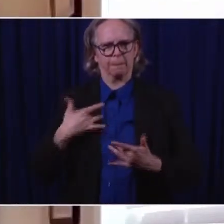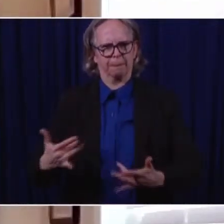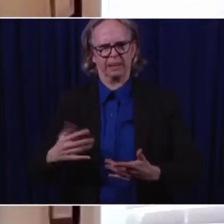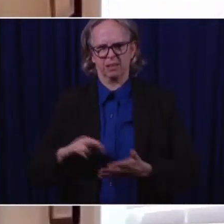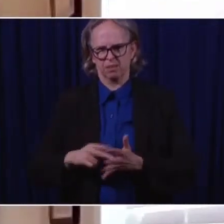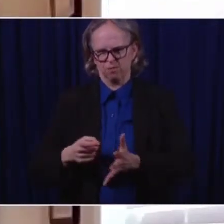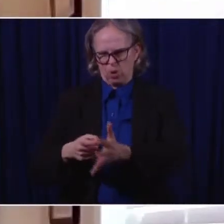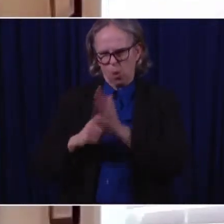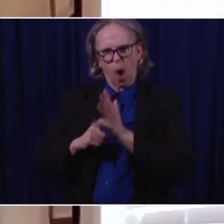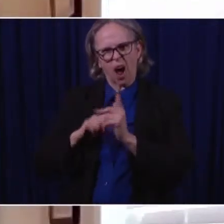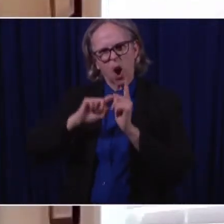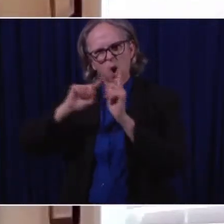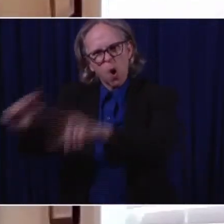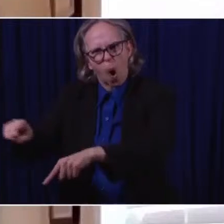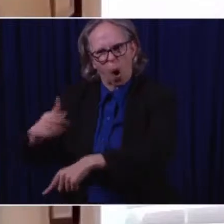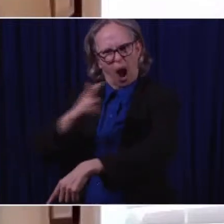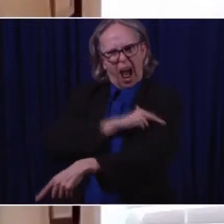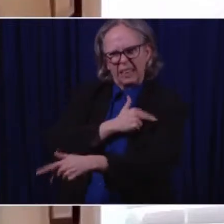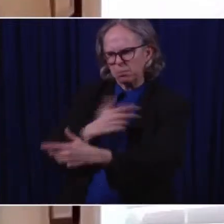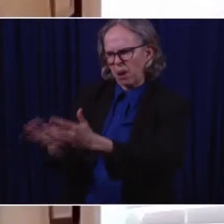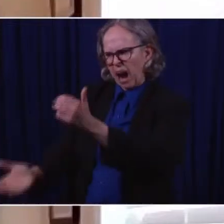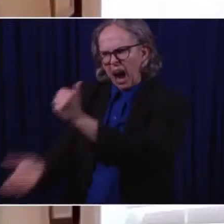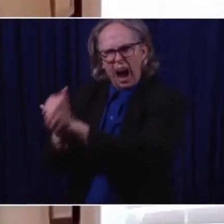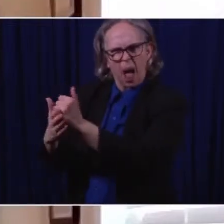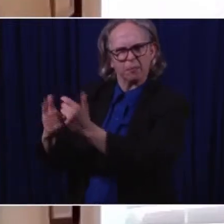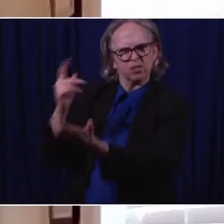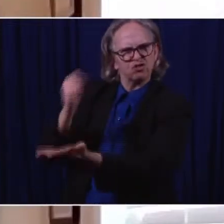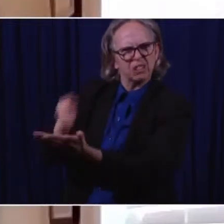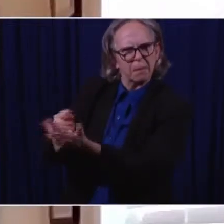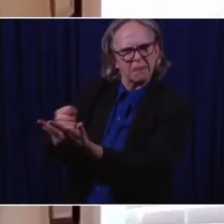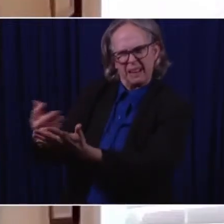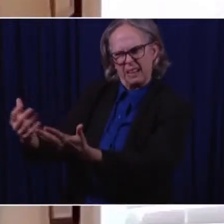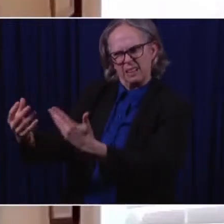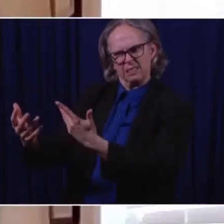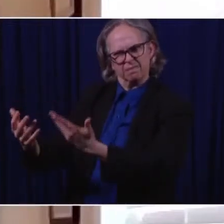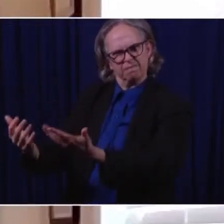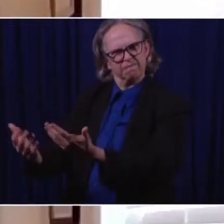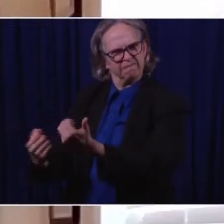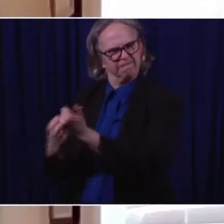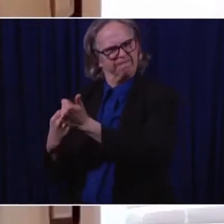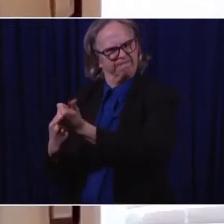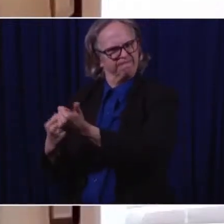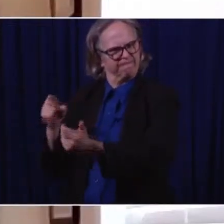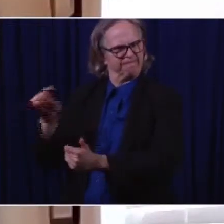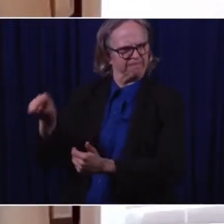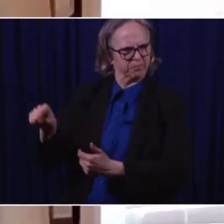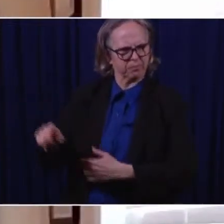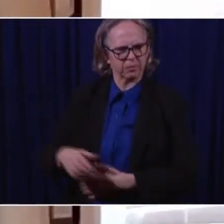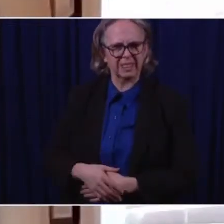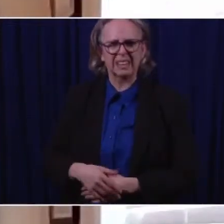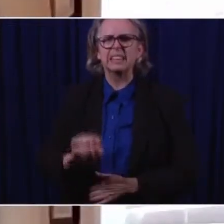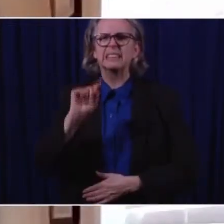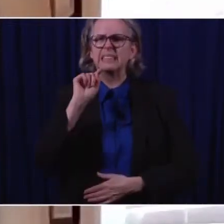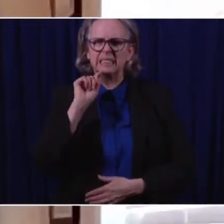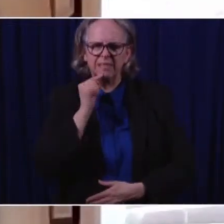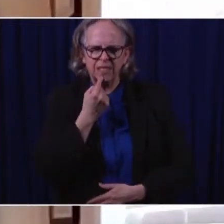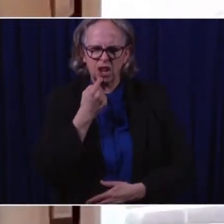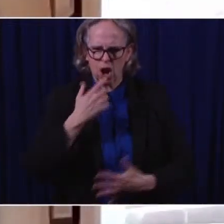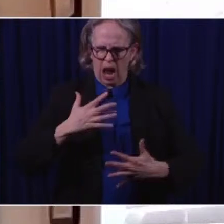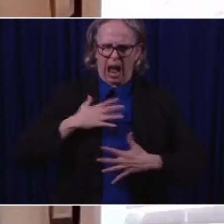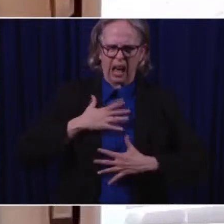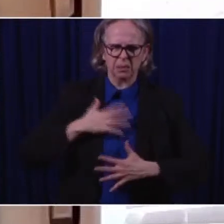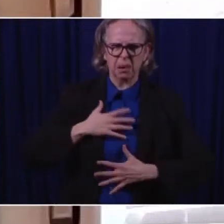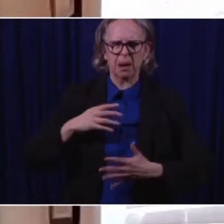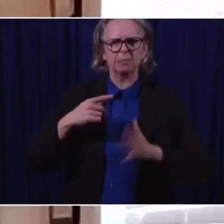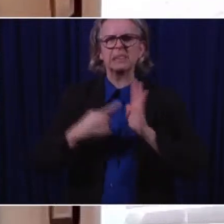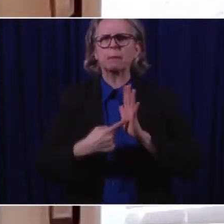by definition the place where we care for people who are experiencing the most severe symptoms with just about any condition.